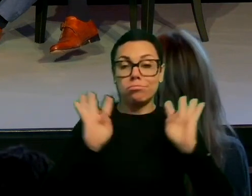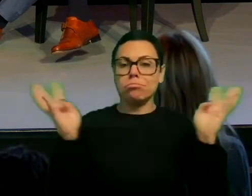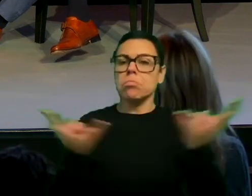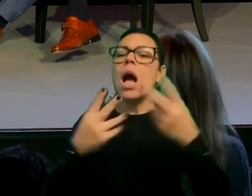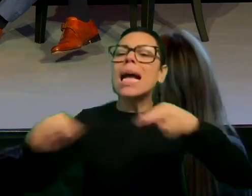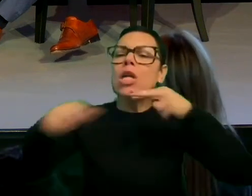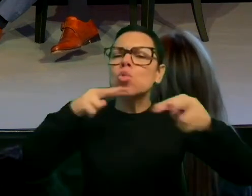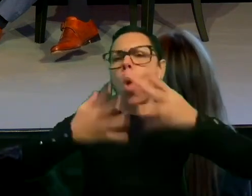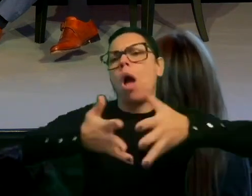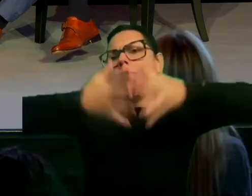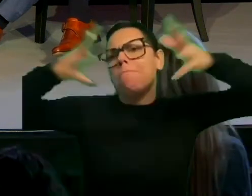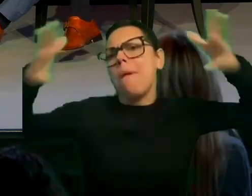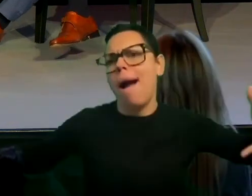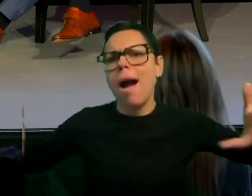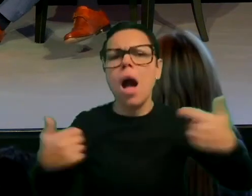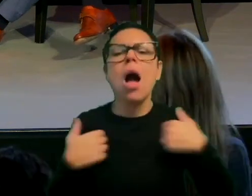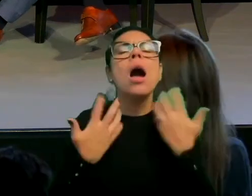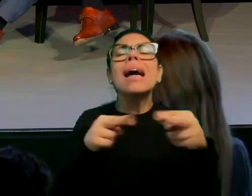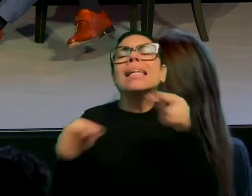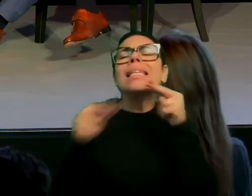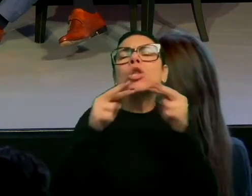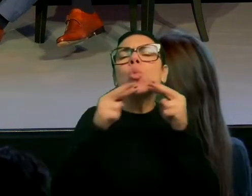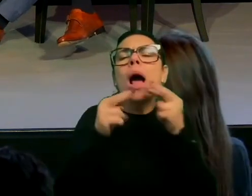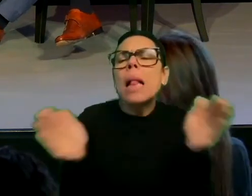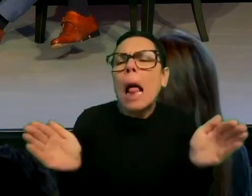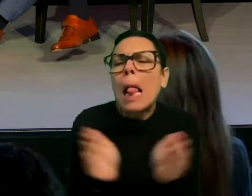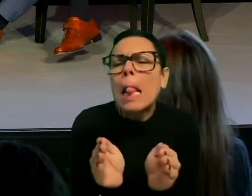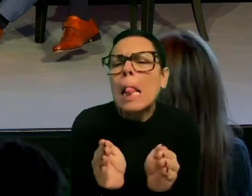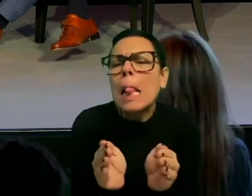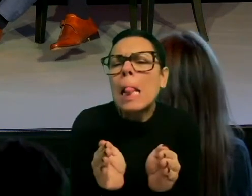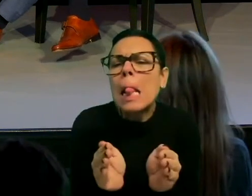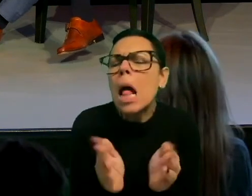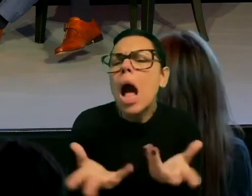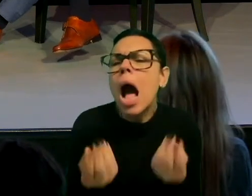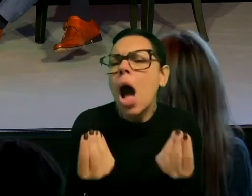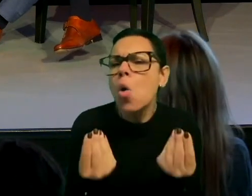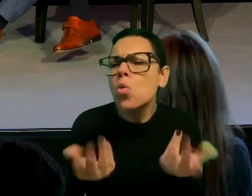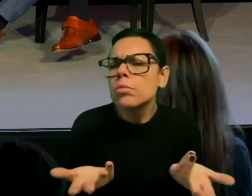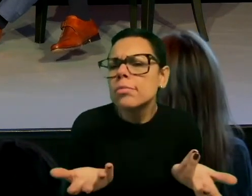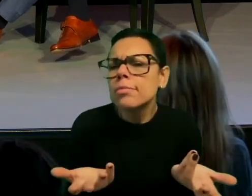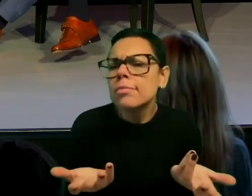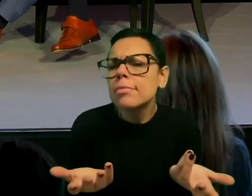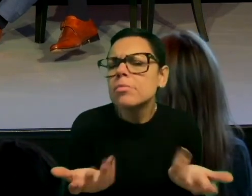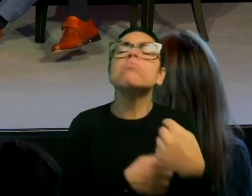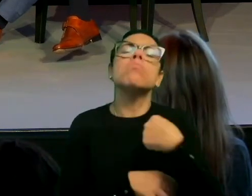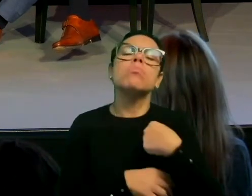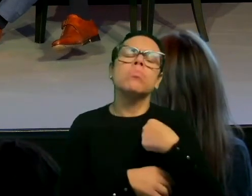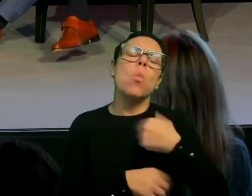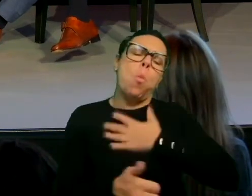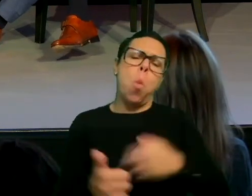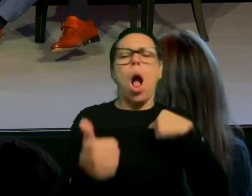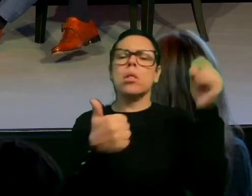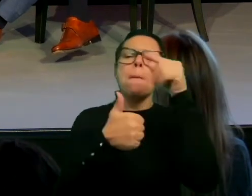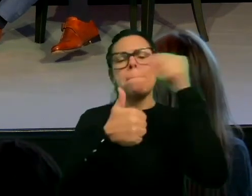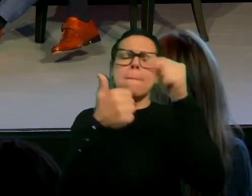her own company is a one-person company. I give her this whole file of, if you want to cater my party, you have to do all these things. I'm not making it